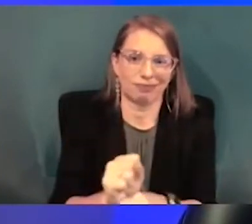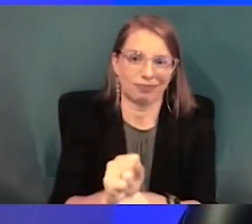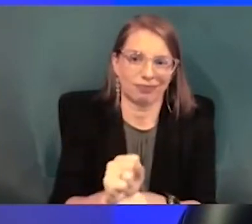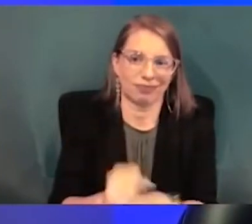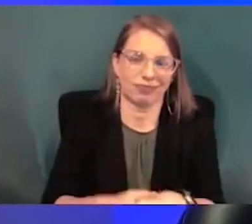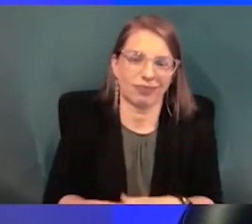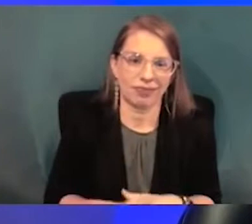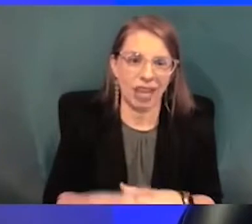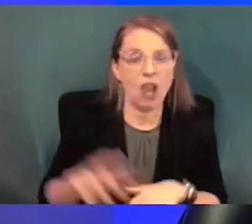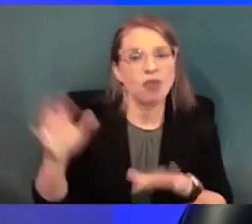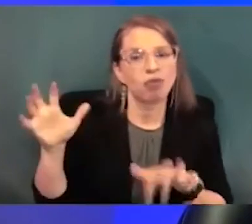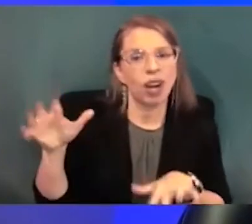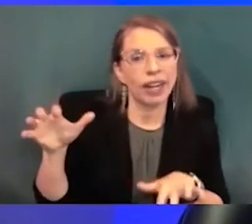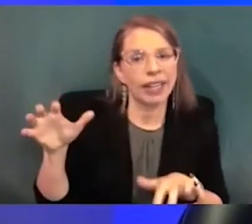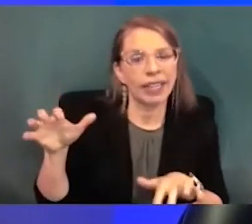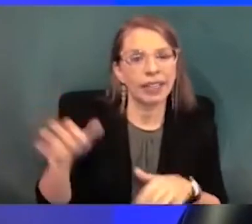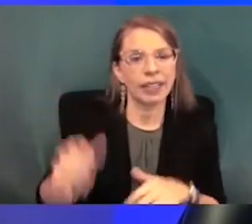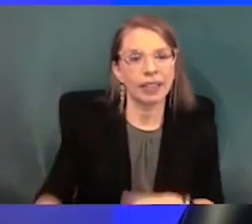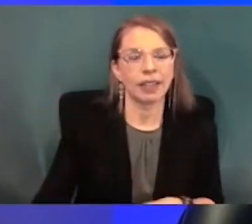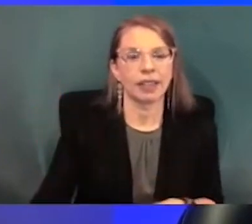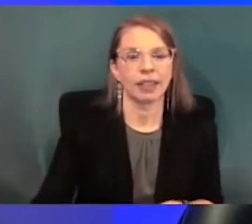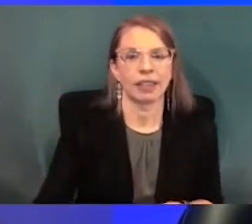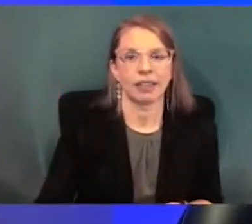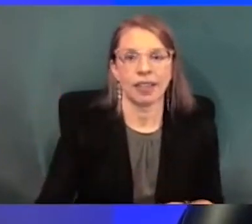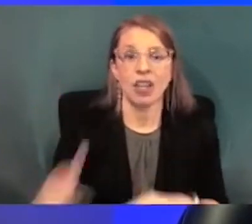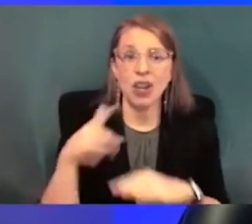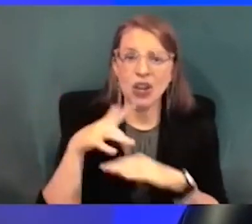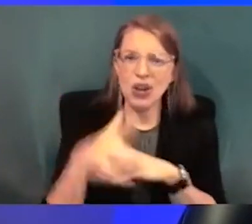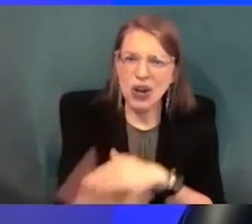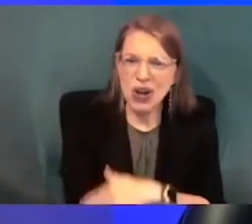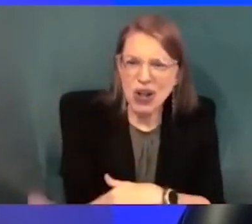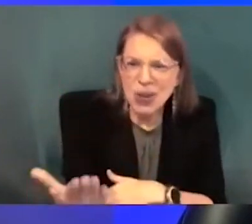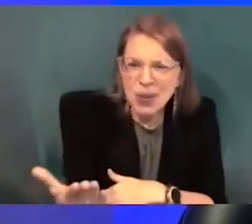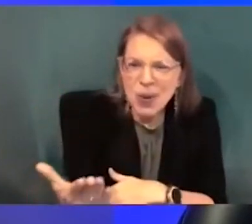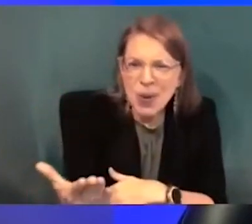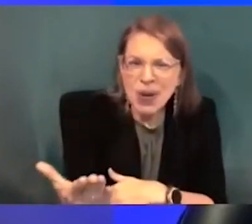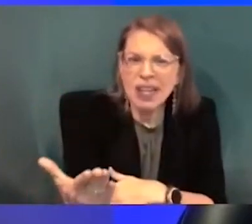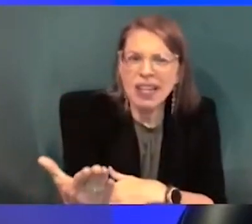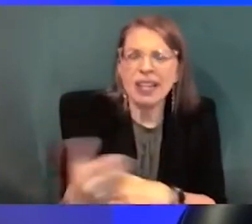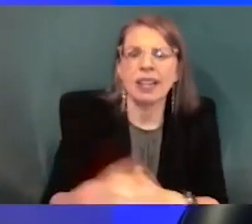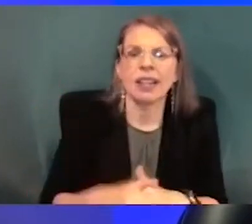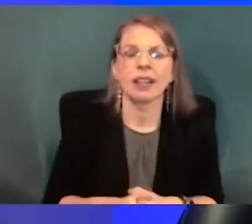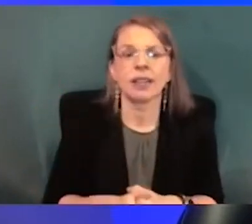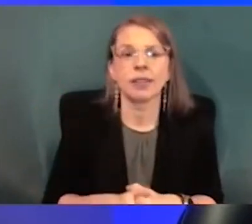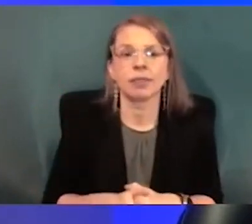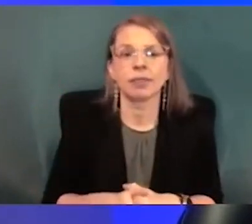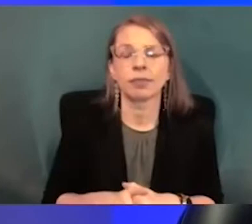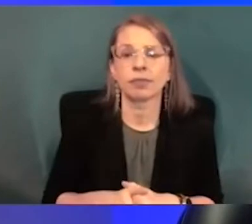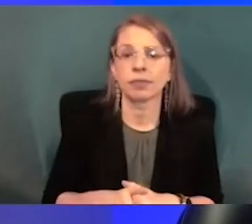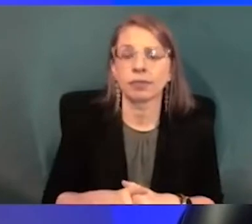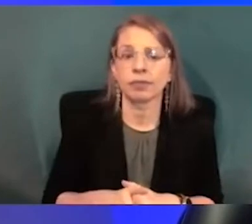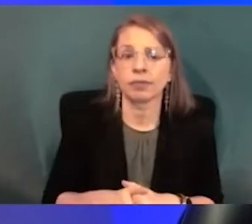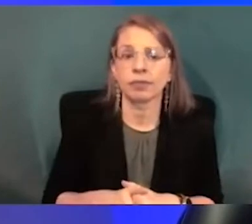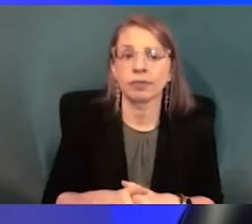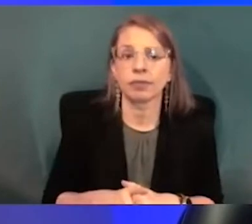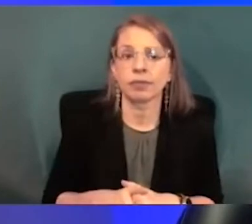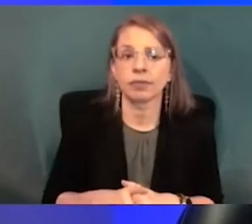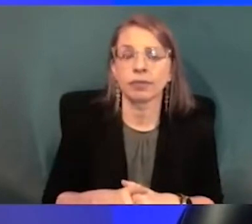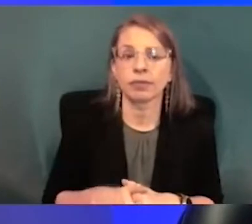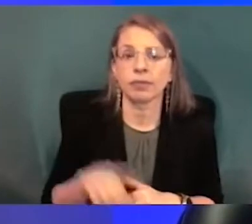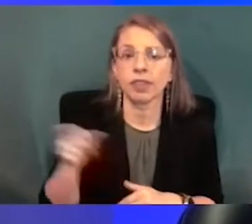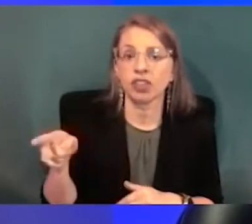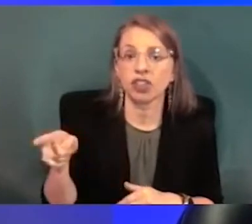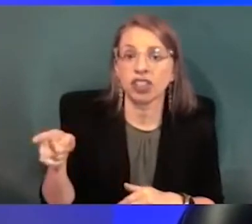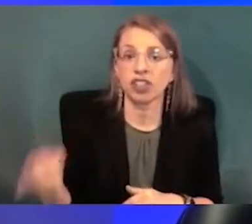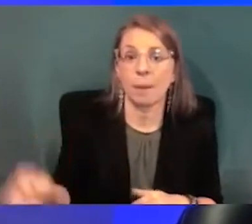raining outside. It was early morning. She jumped out of her vehicle, jumped